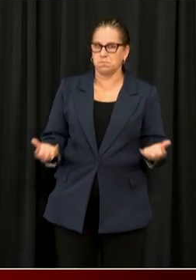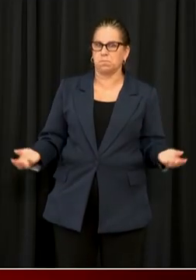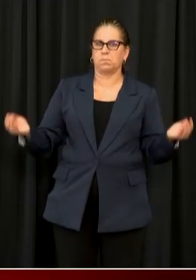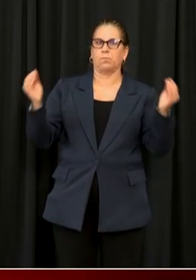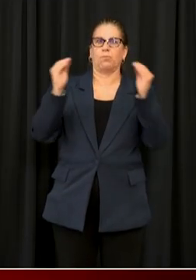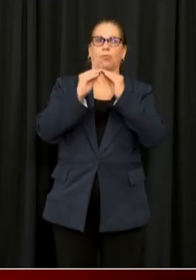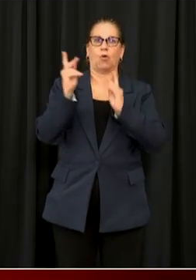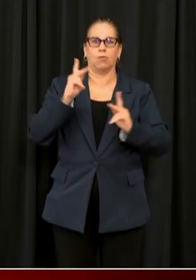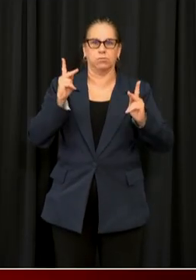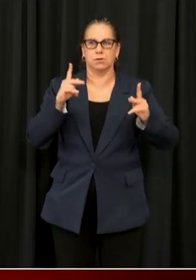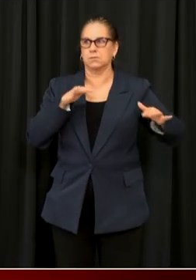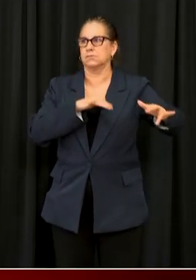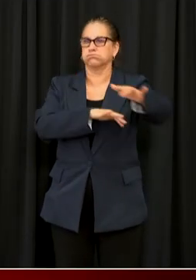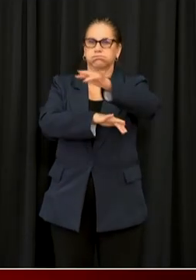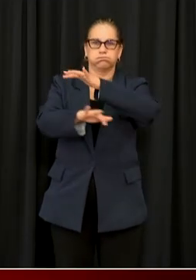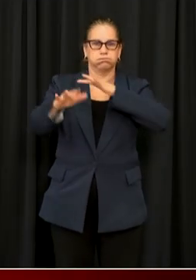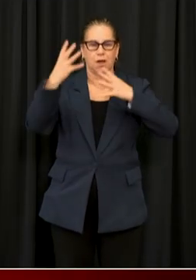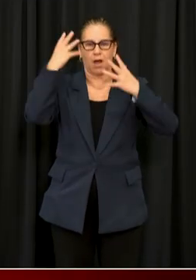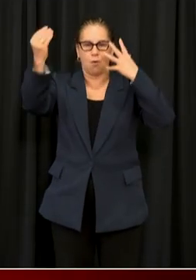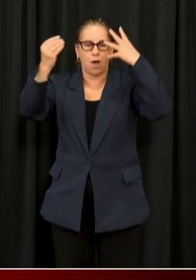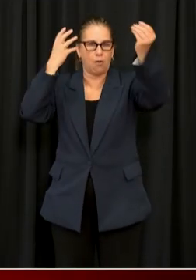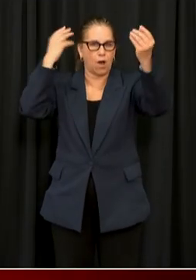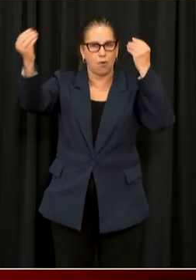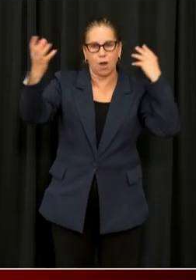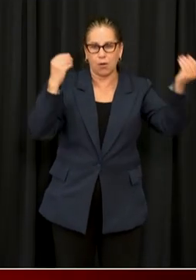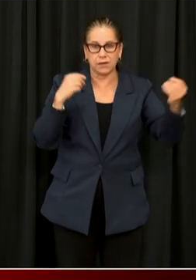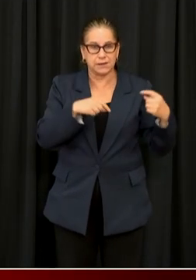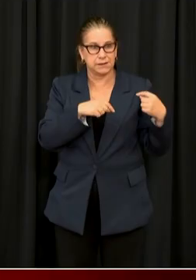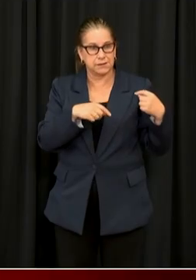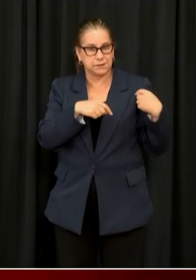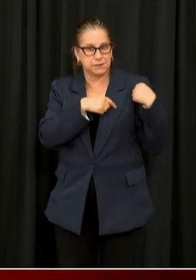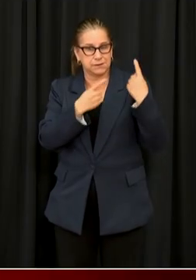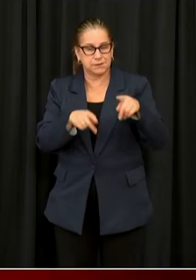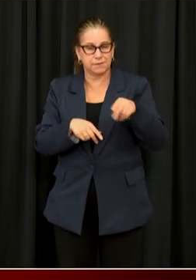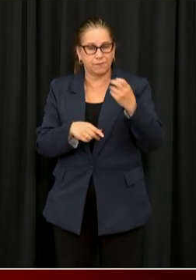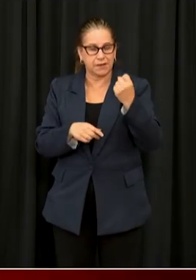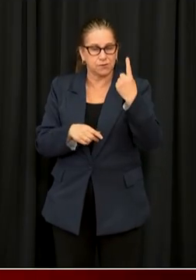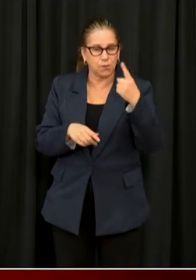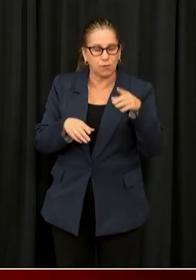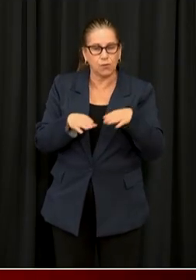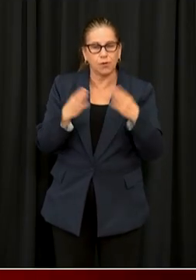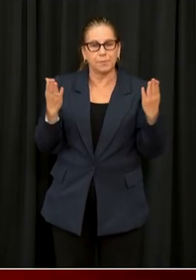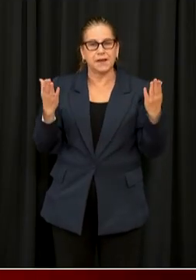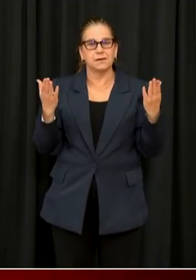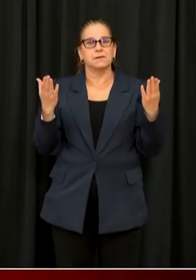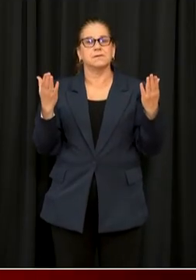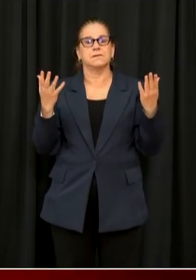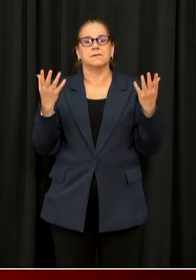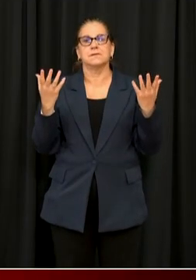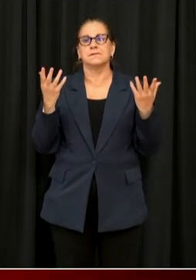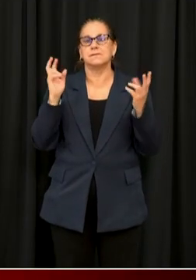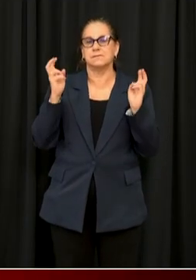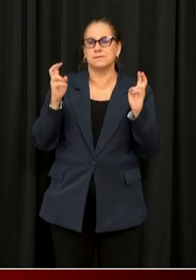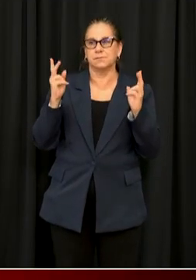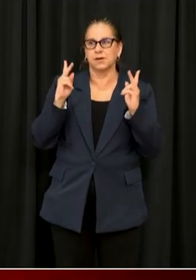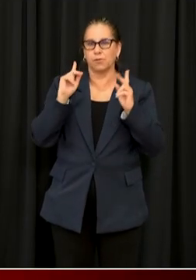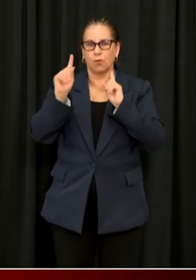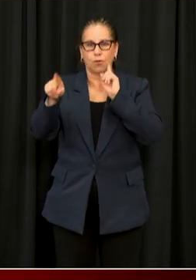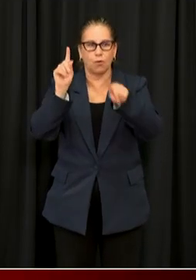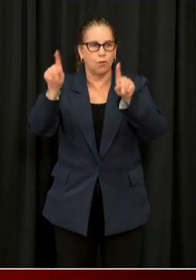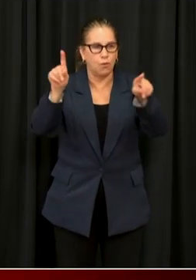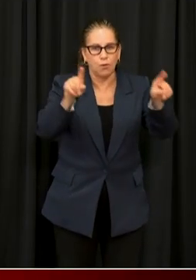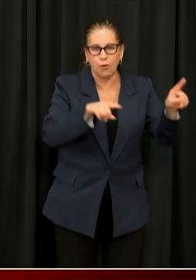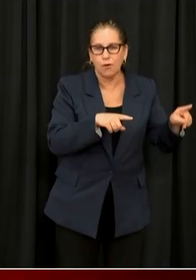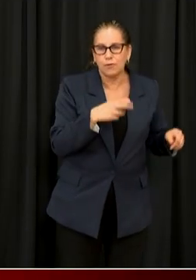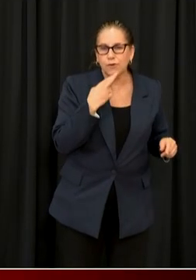be returning to work, more people may be participating in phased reopening activities, or have attended First Amendment activities